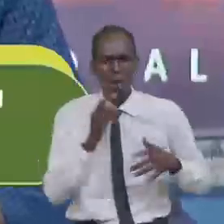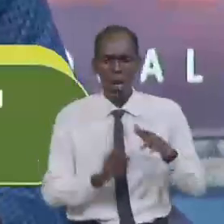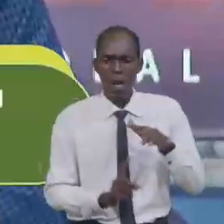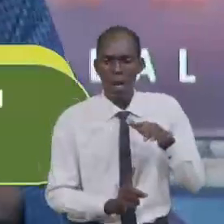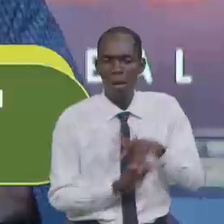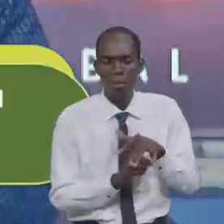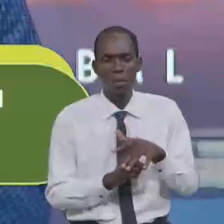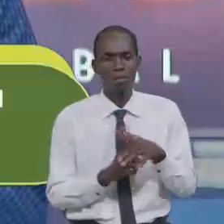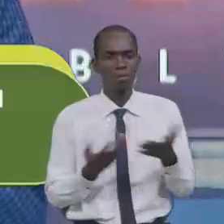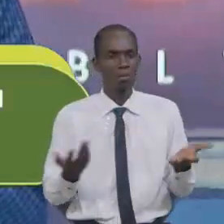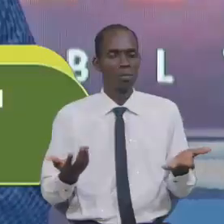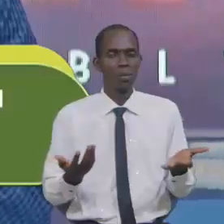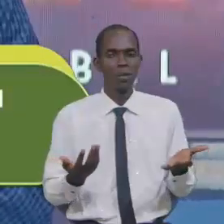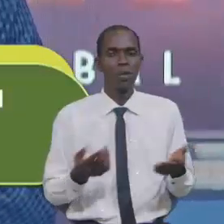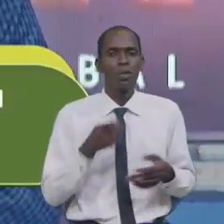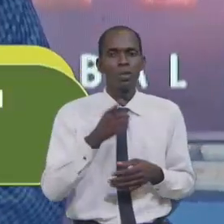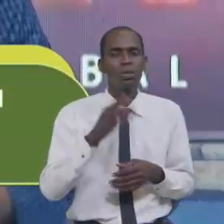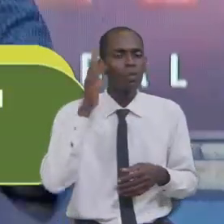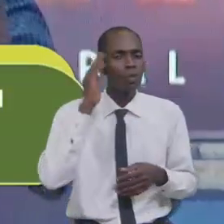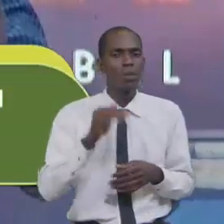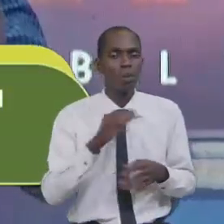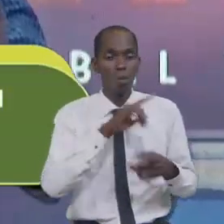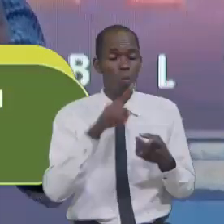door, you will not go and answer the